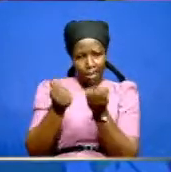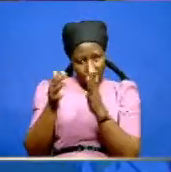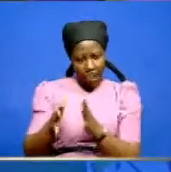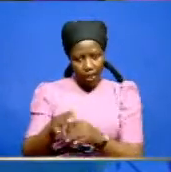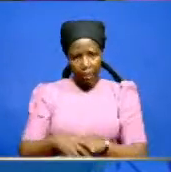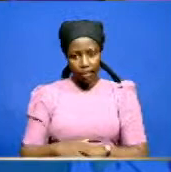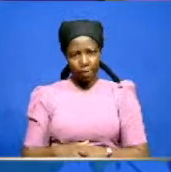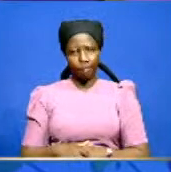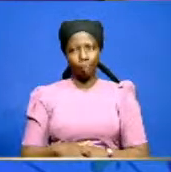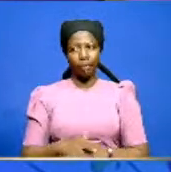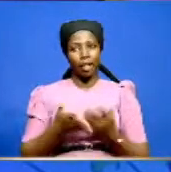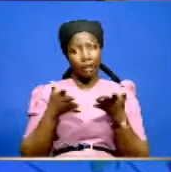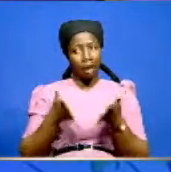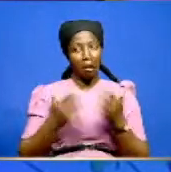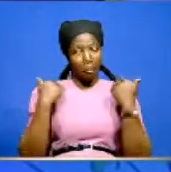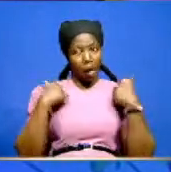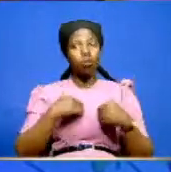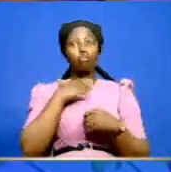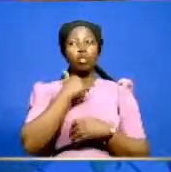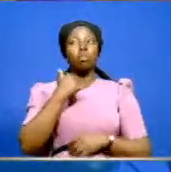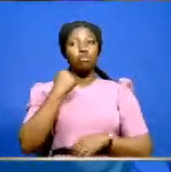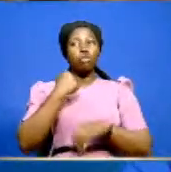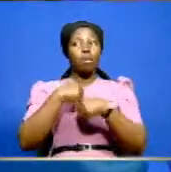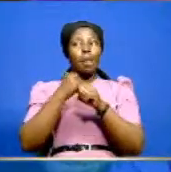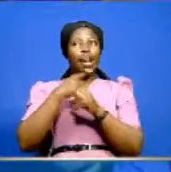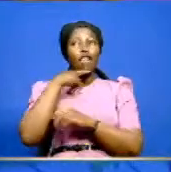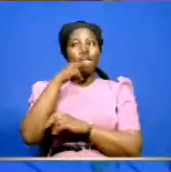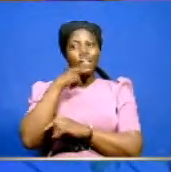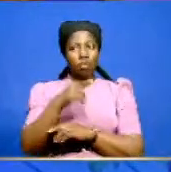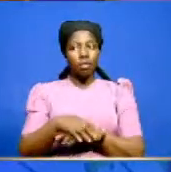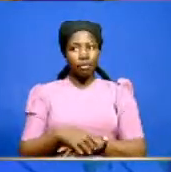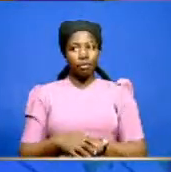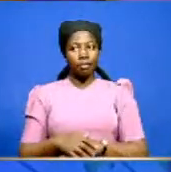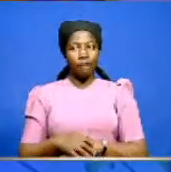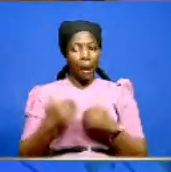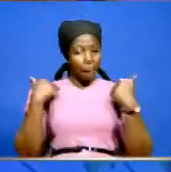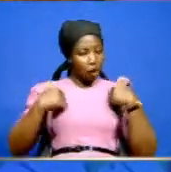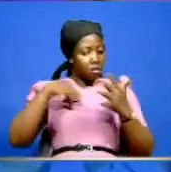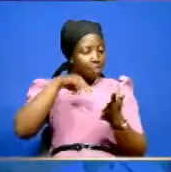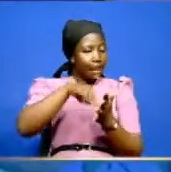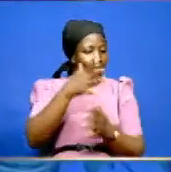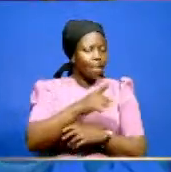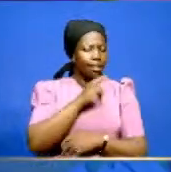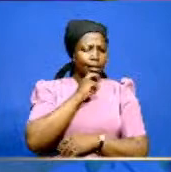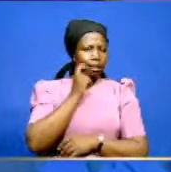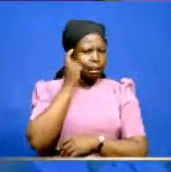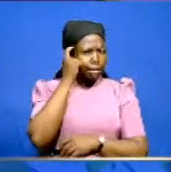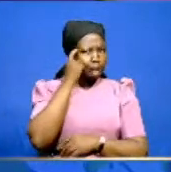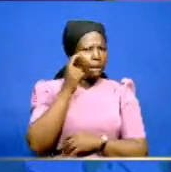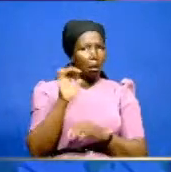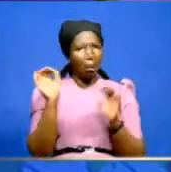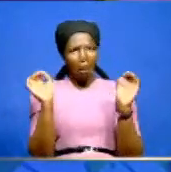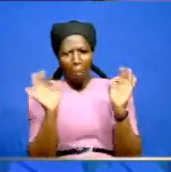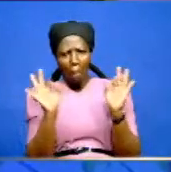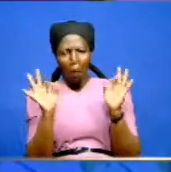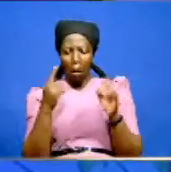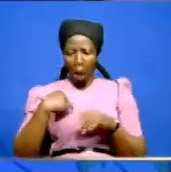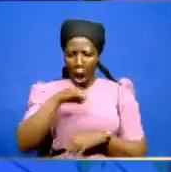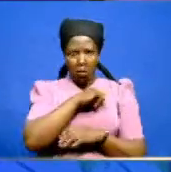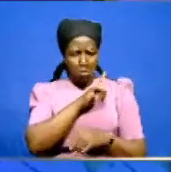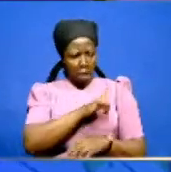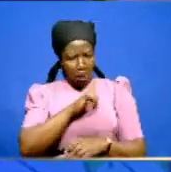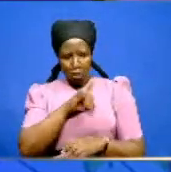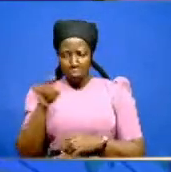Now, here I make a confession, Mark. Me, I'm standing there thinking to myself, wow, we are lucky today. We went to a metro this